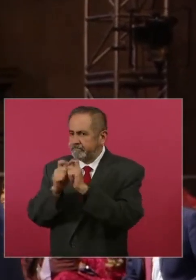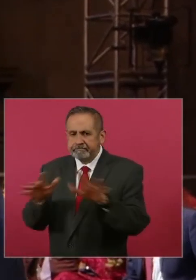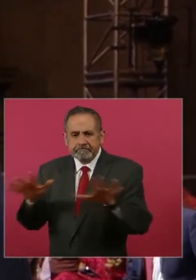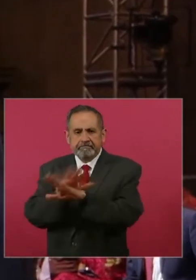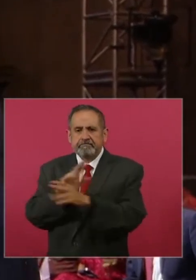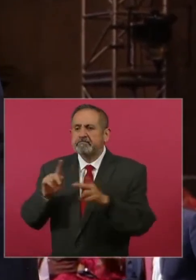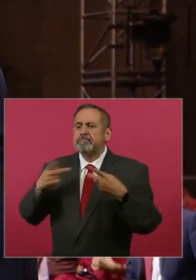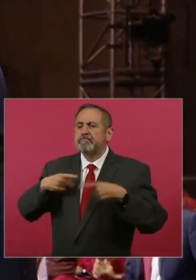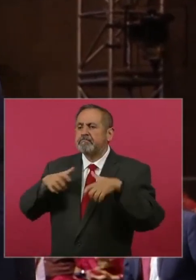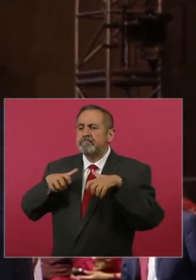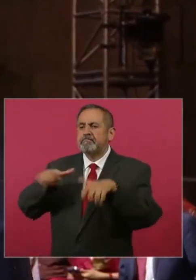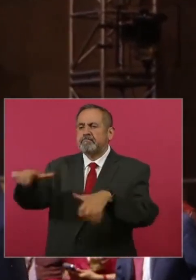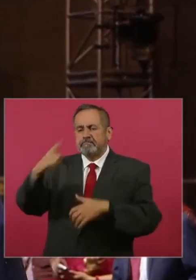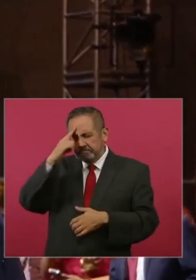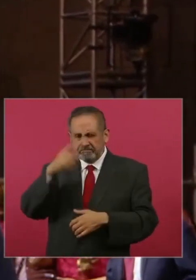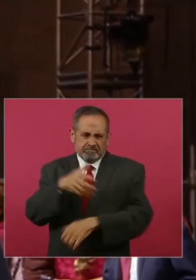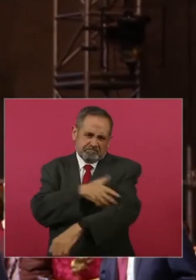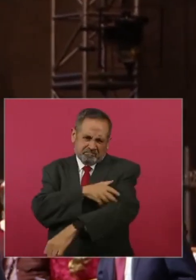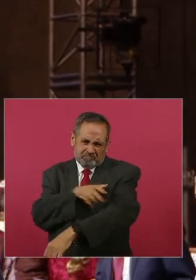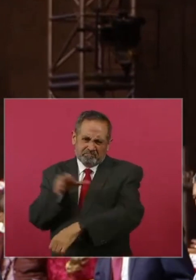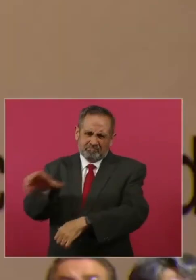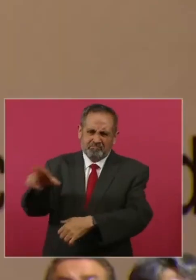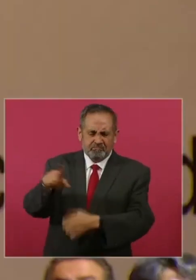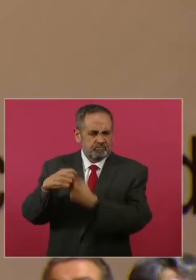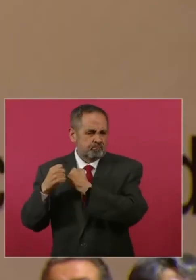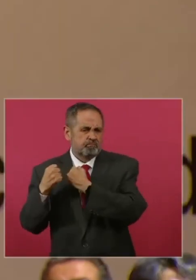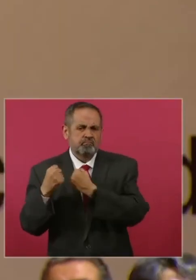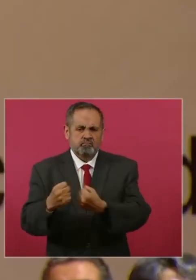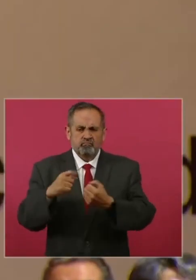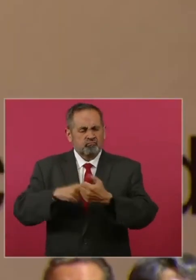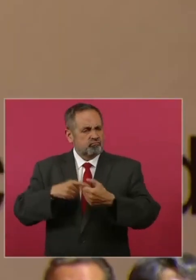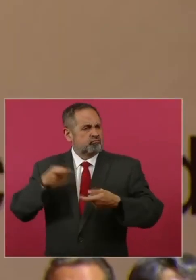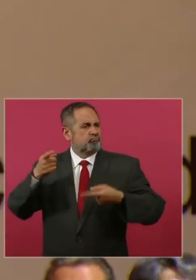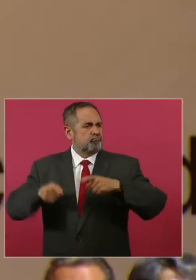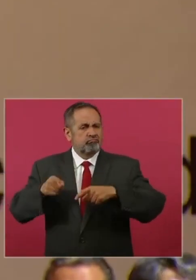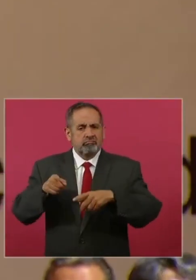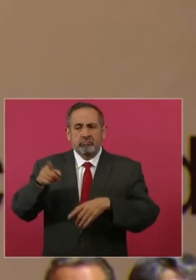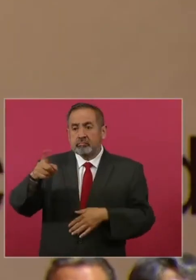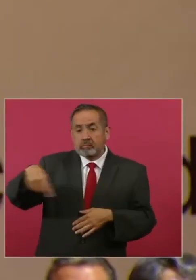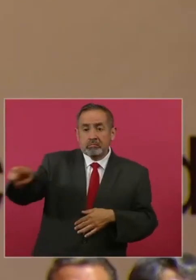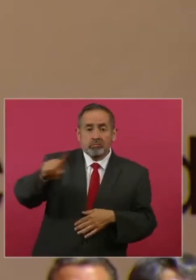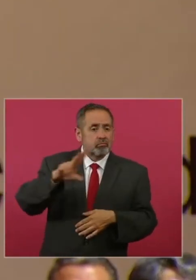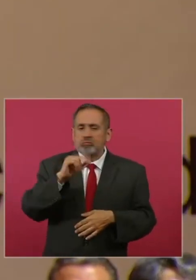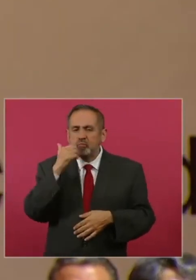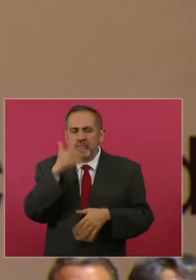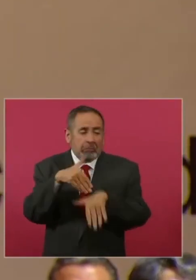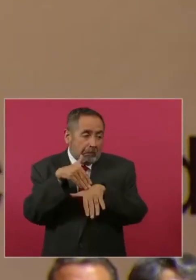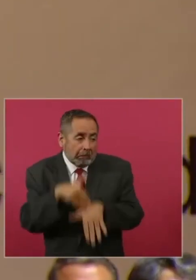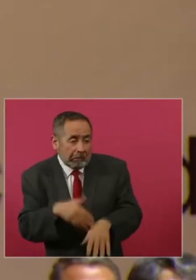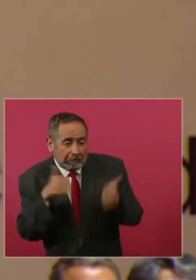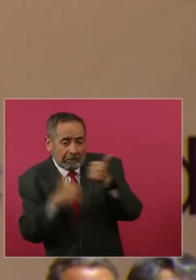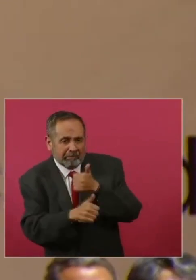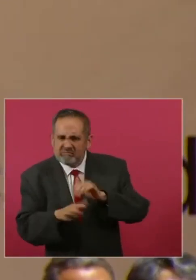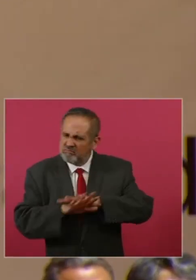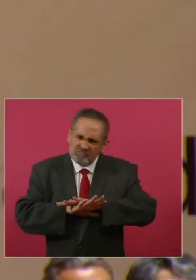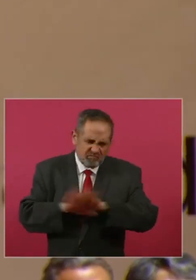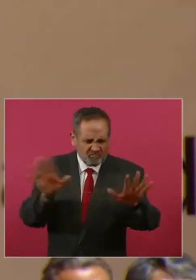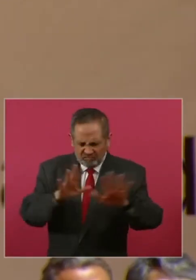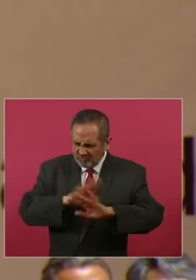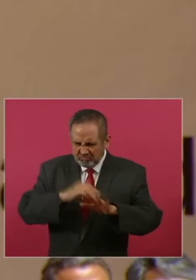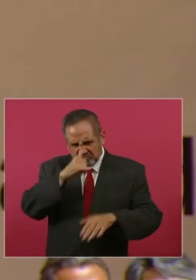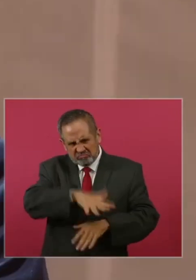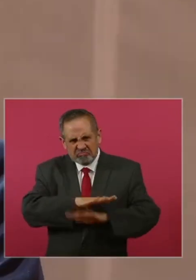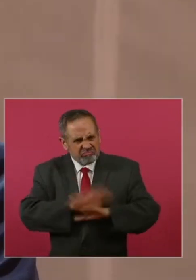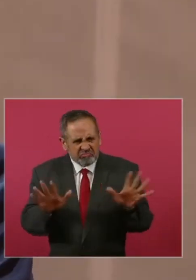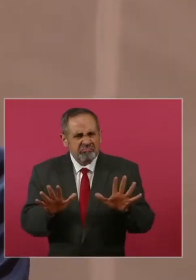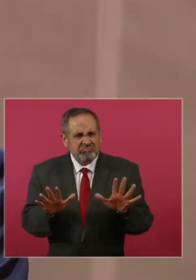accepting that the people of no Mexico have realized their power nadie, and they don't want to